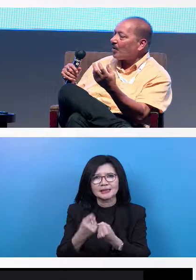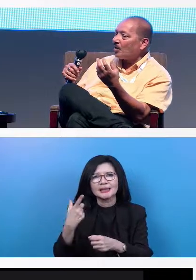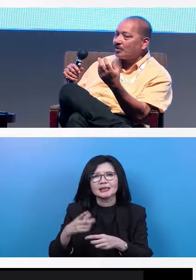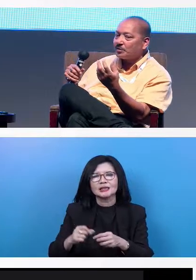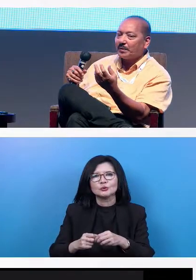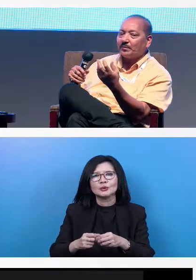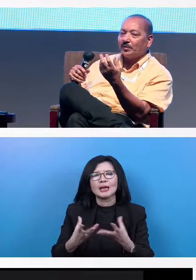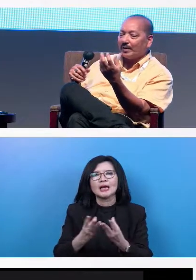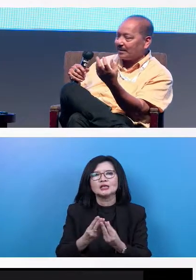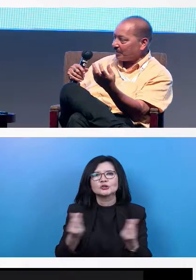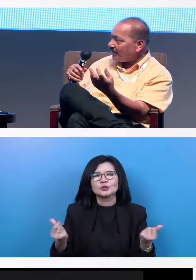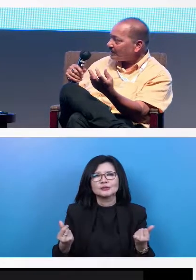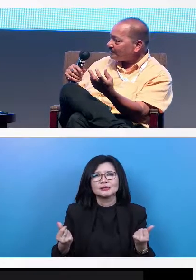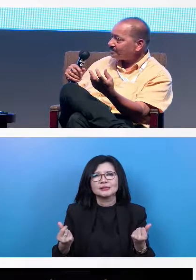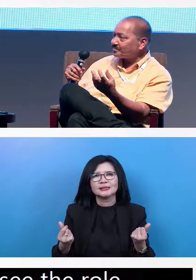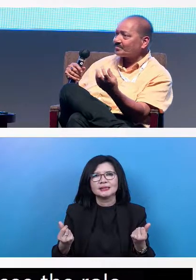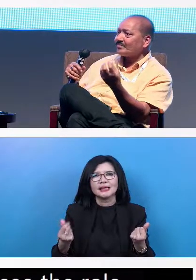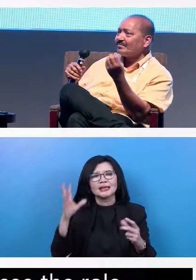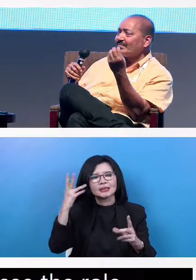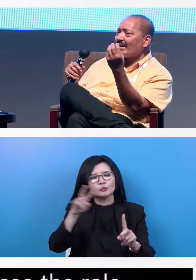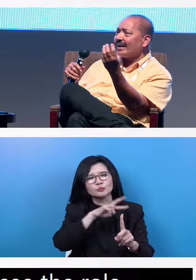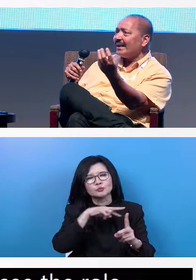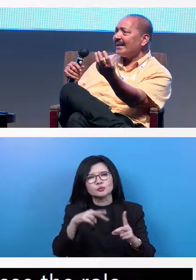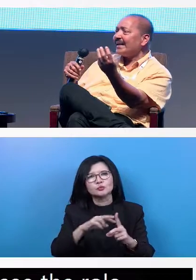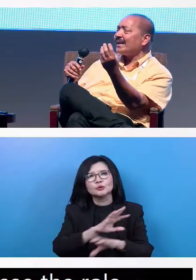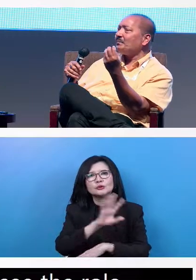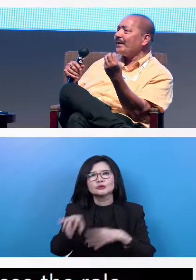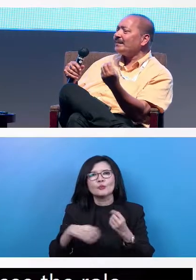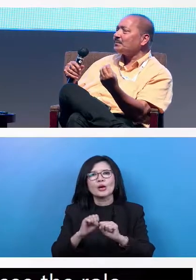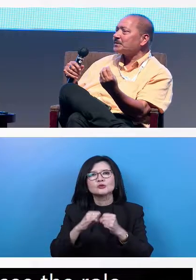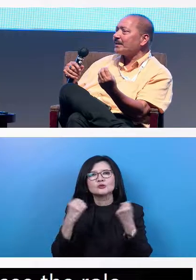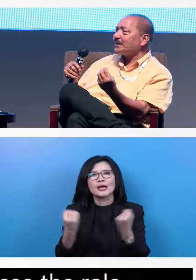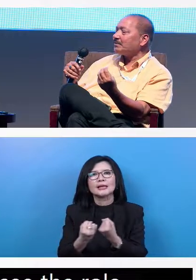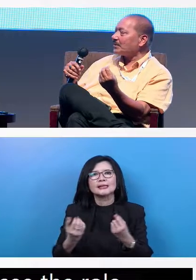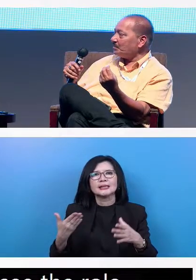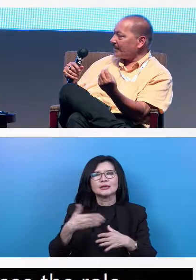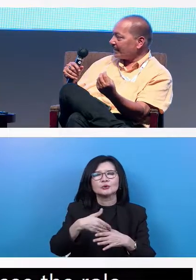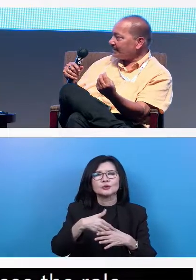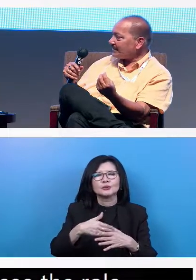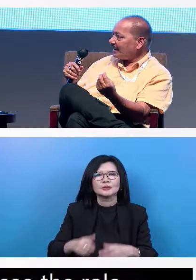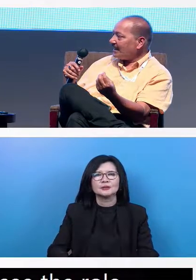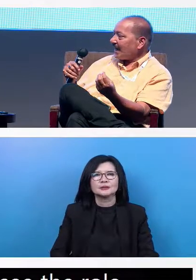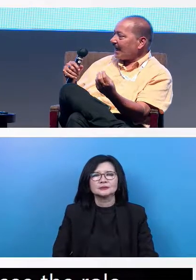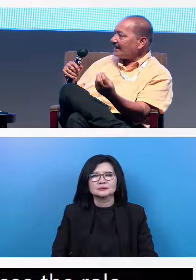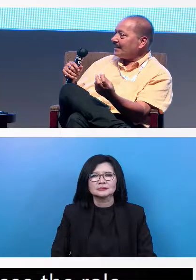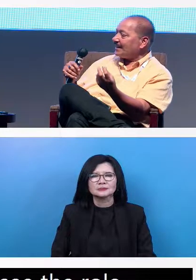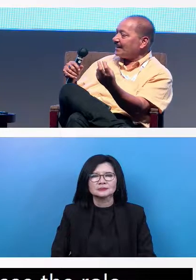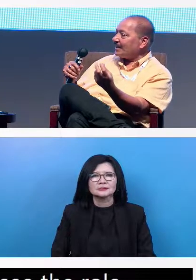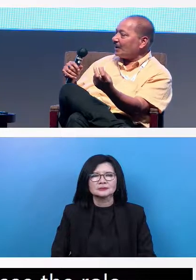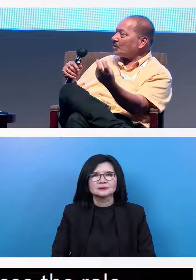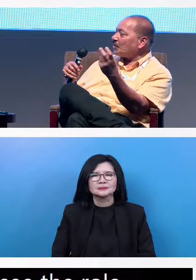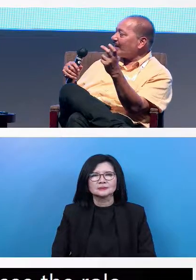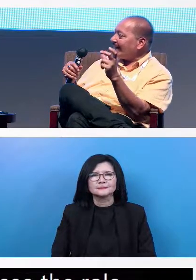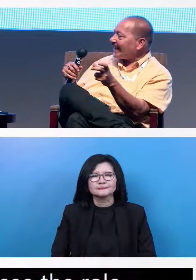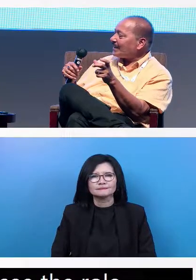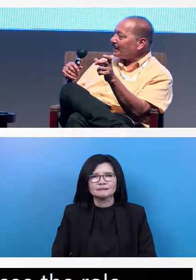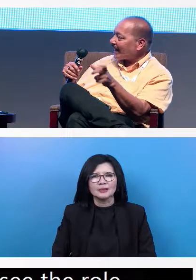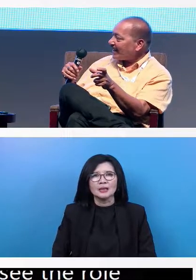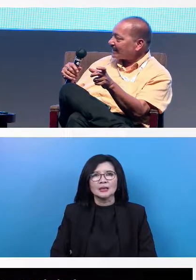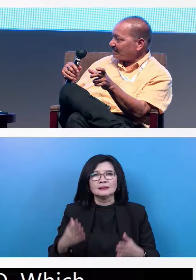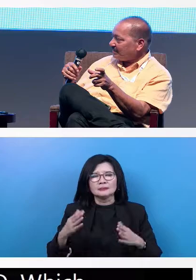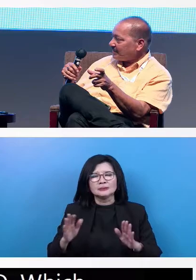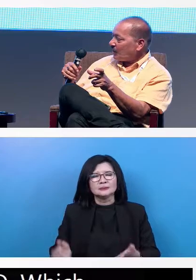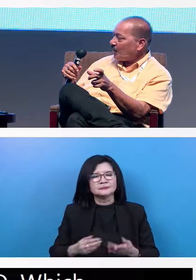of all those people who are involved. It can bring the perspective of the communities and also create